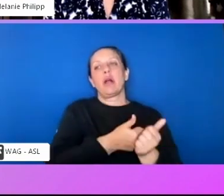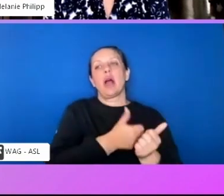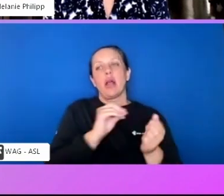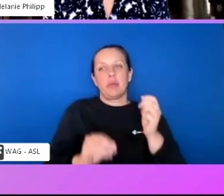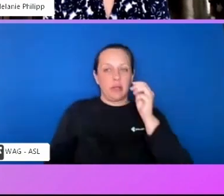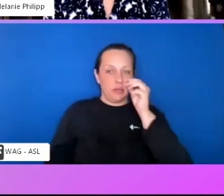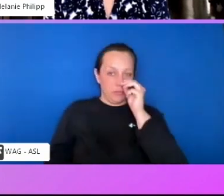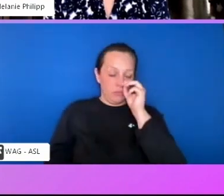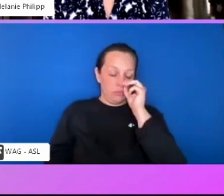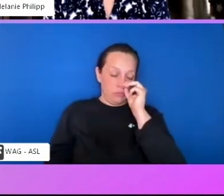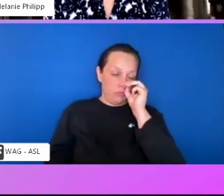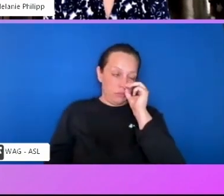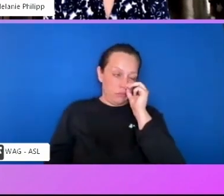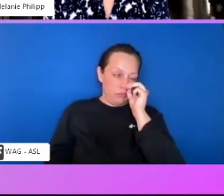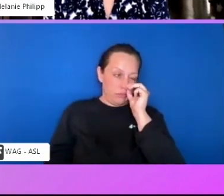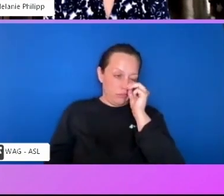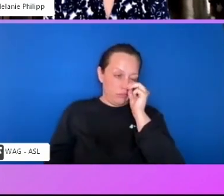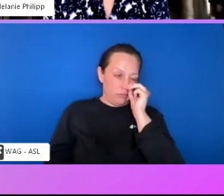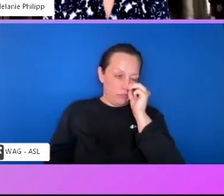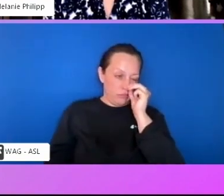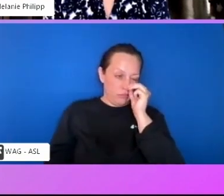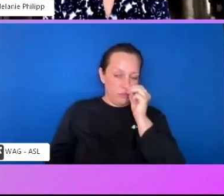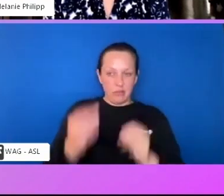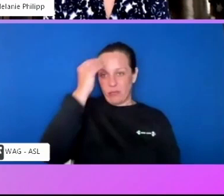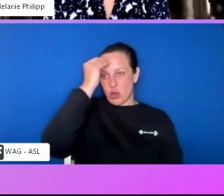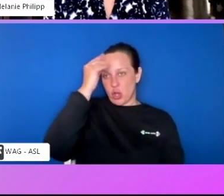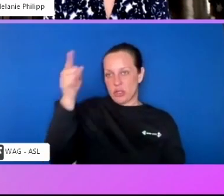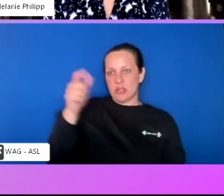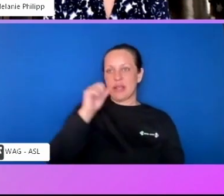Thoughts? That is certainly not the intent.